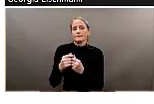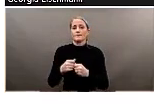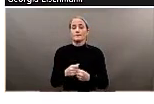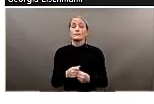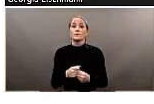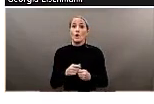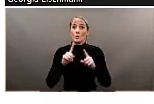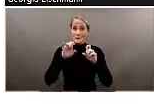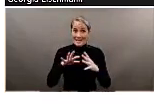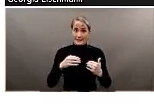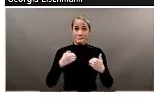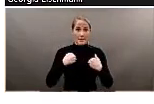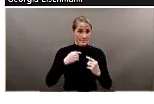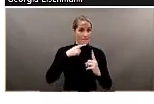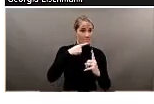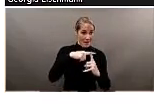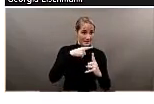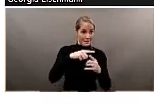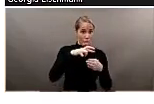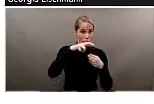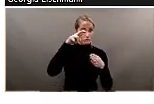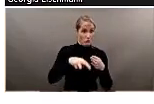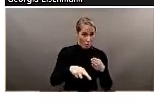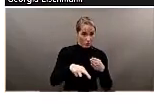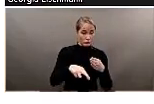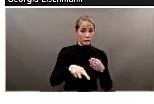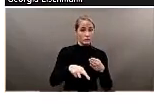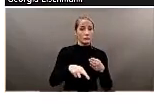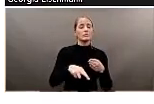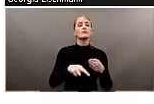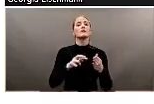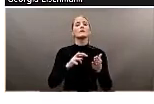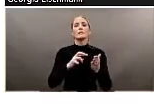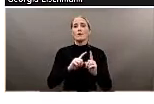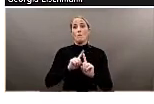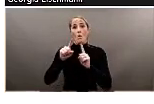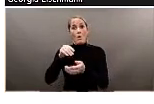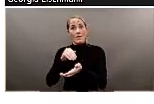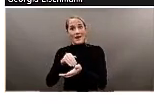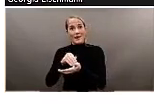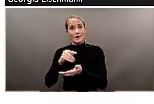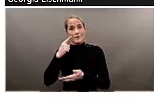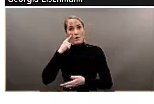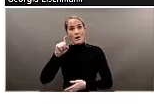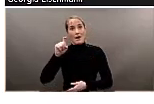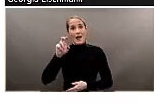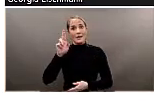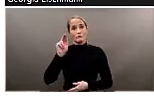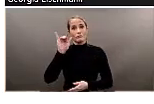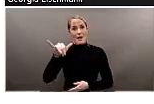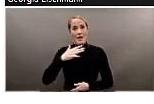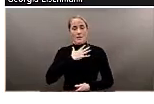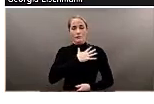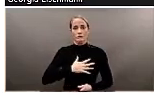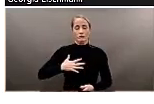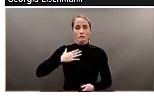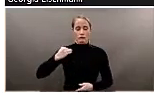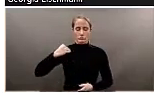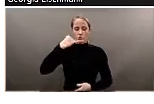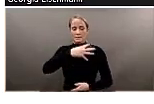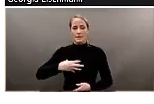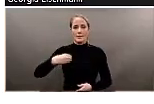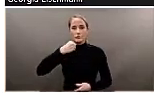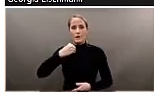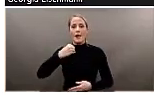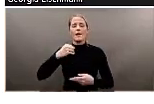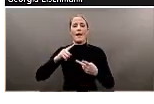are positive, then we need to do more, right? So if you're positive either with the tuberculin skin test or with the blood test, a chest x-ray and a medical exam